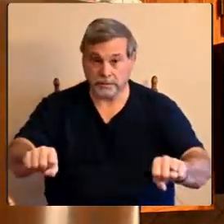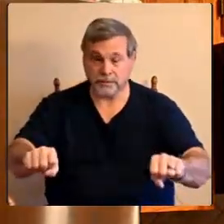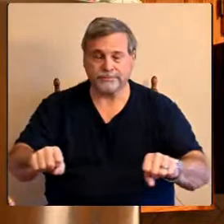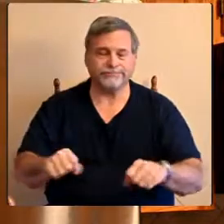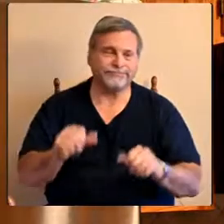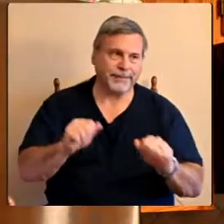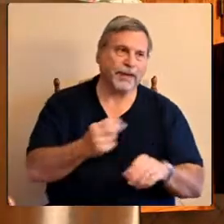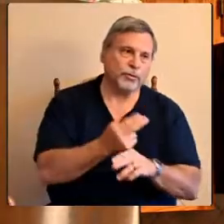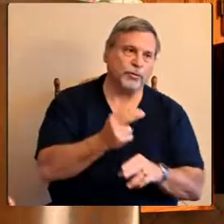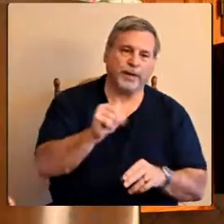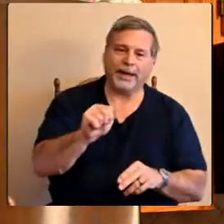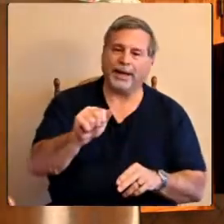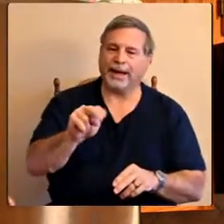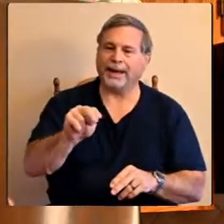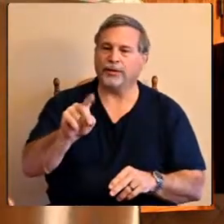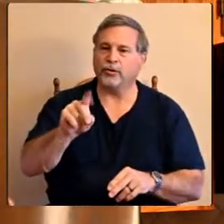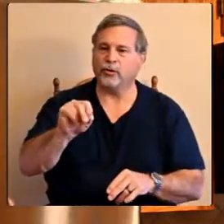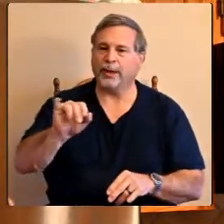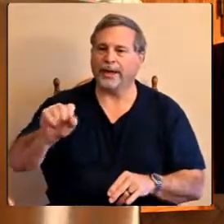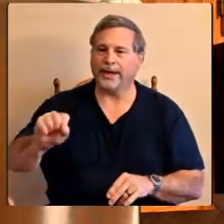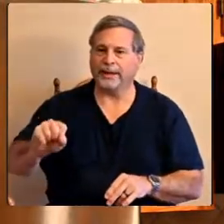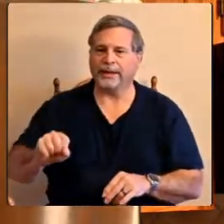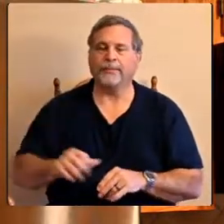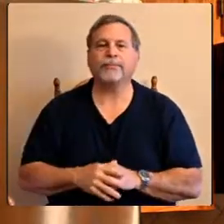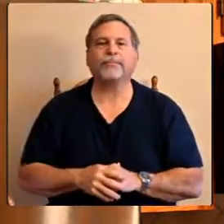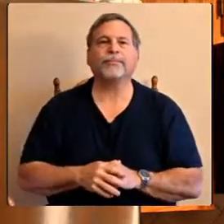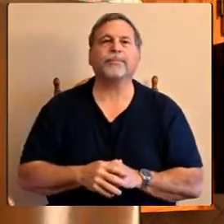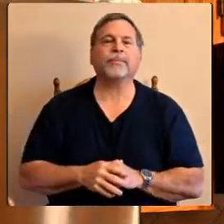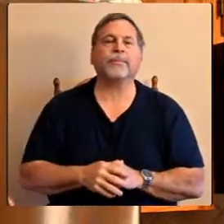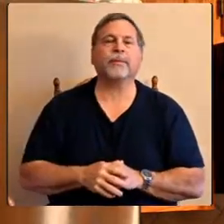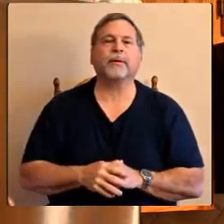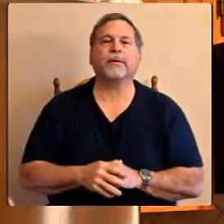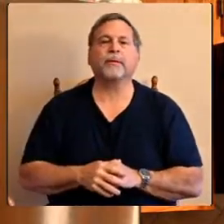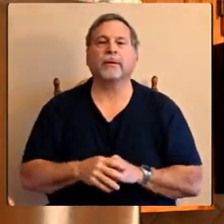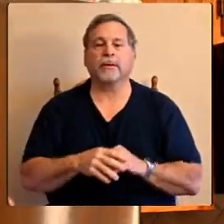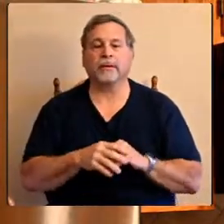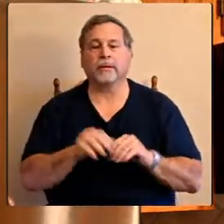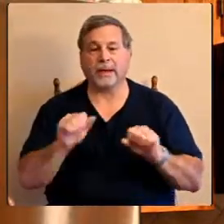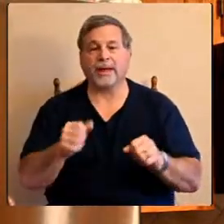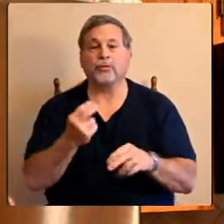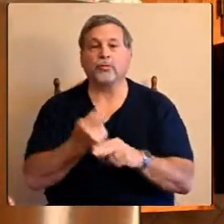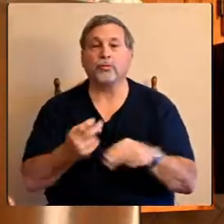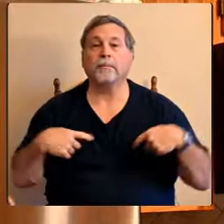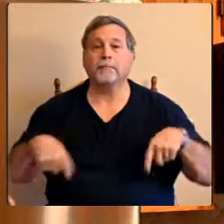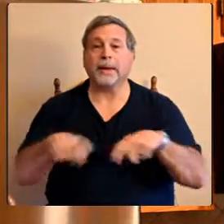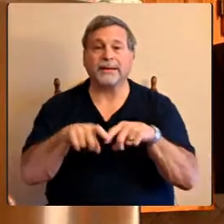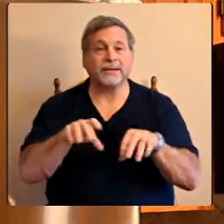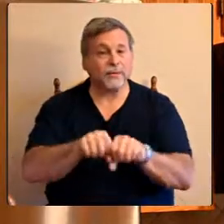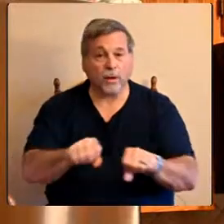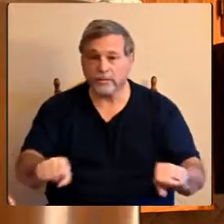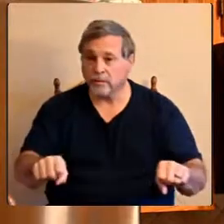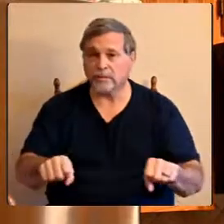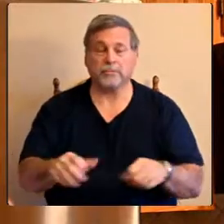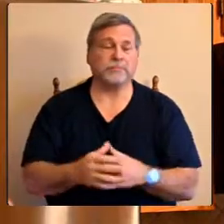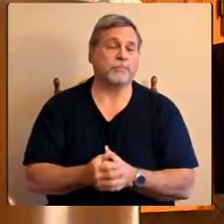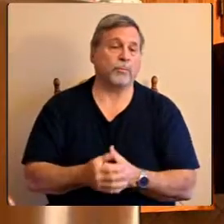Again, you could use andouille. We use Italian spicy sausage. You could use a Mexican sausage if you like